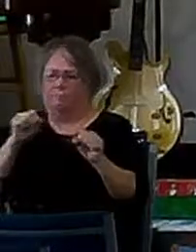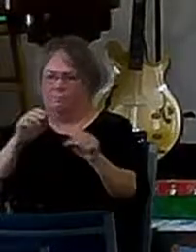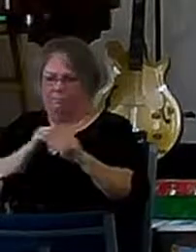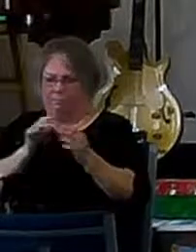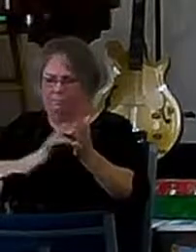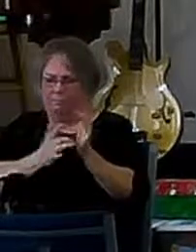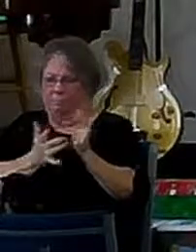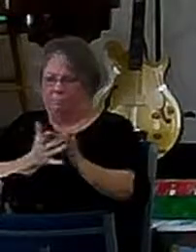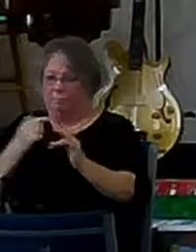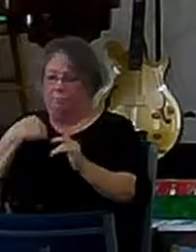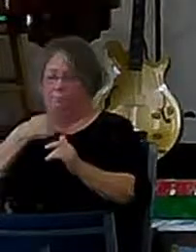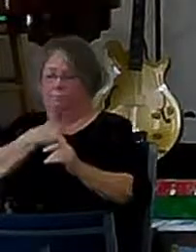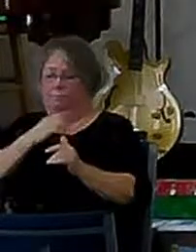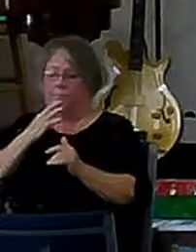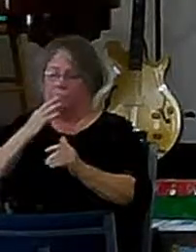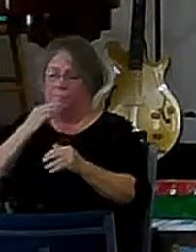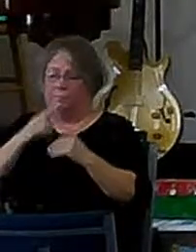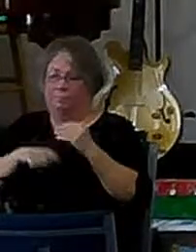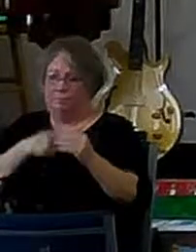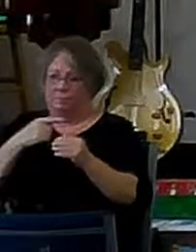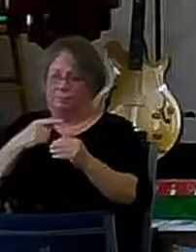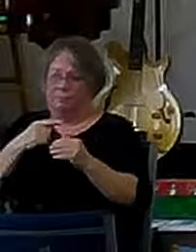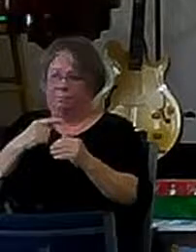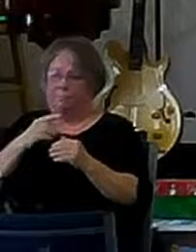eternal security. Do we believe it?